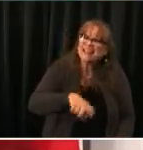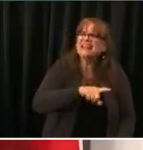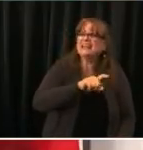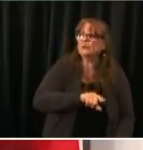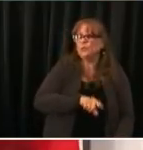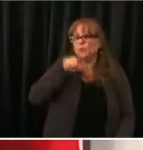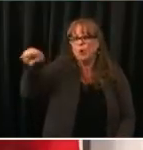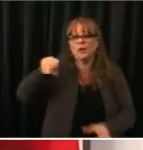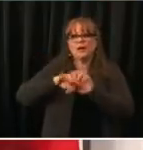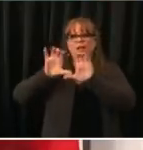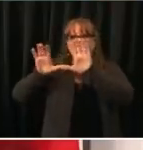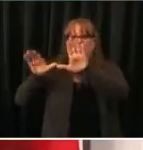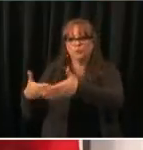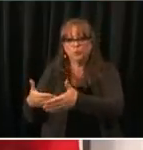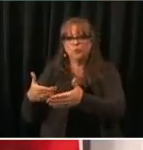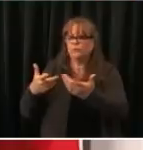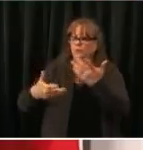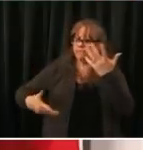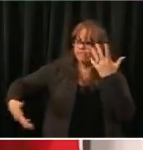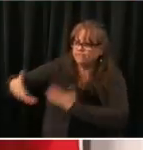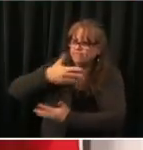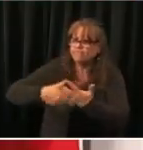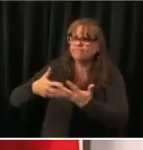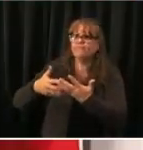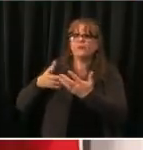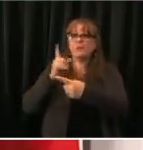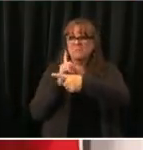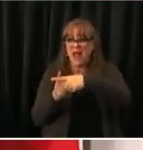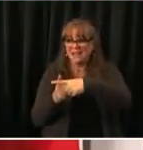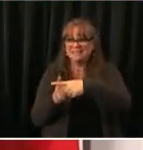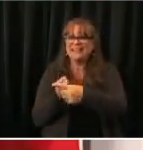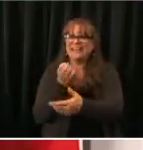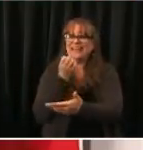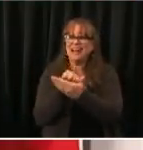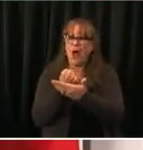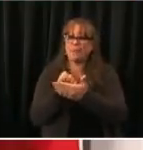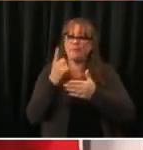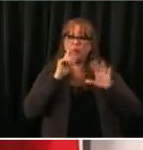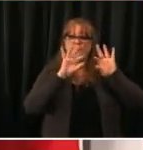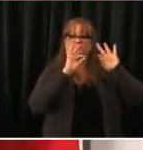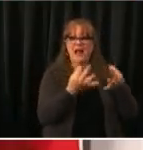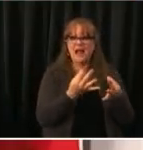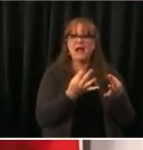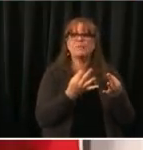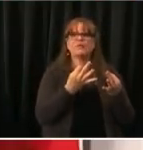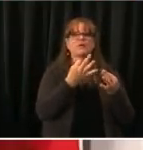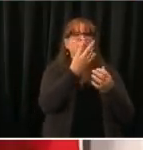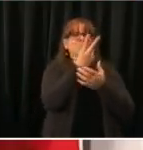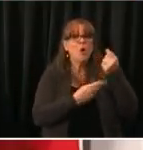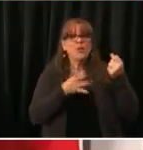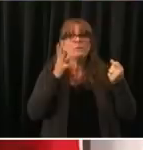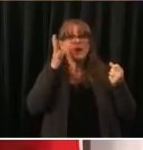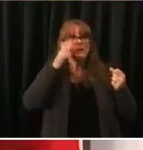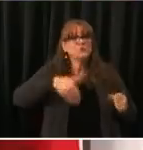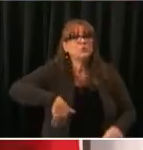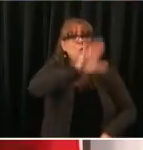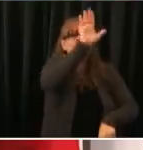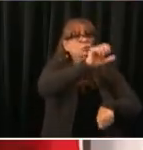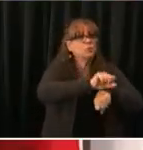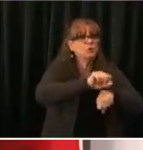for families with 2 working adults in essential jobs that have to go in, and single-parent